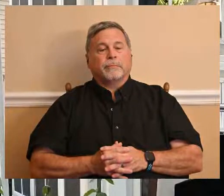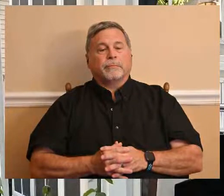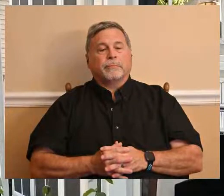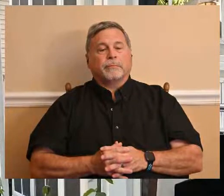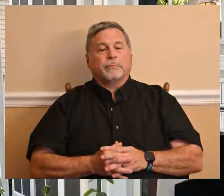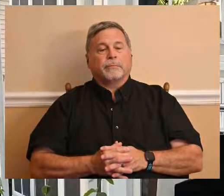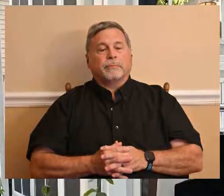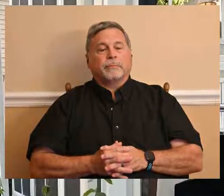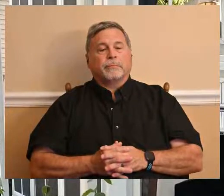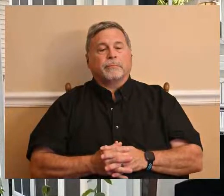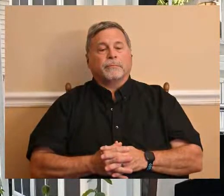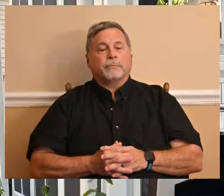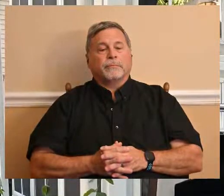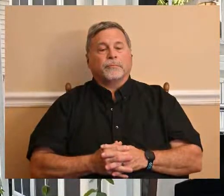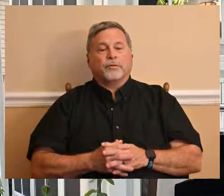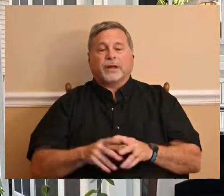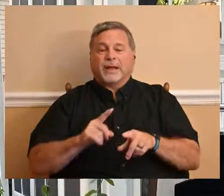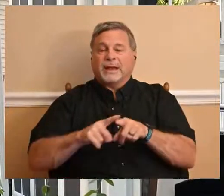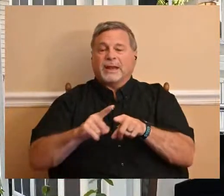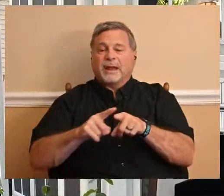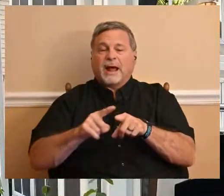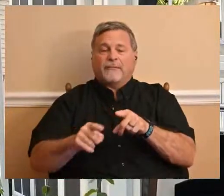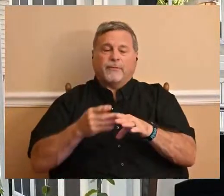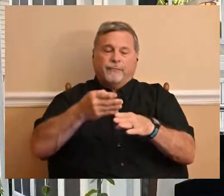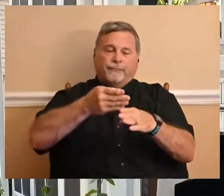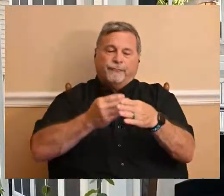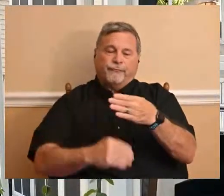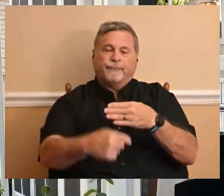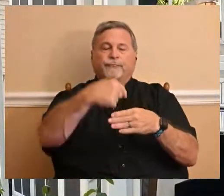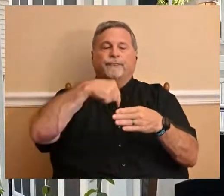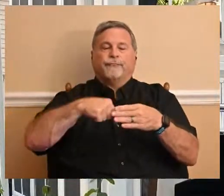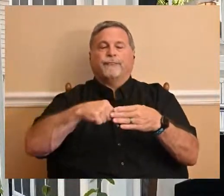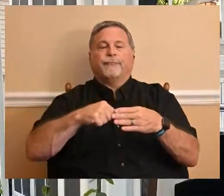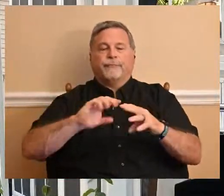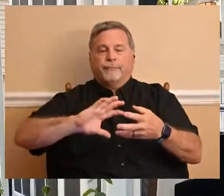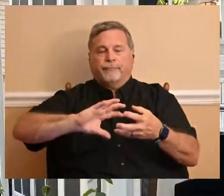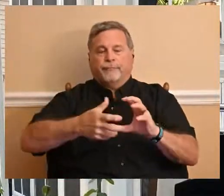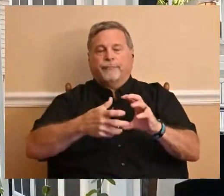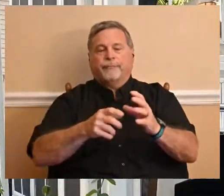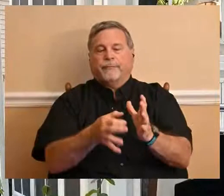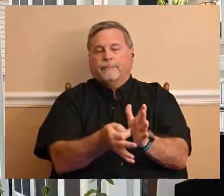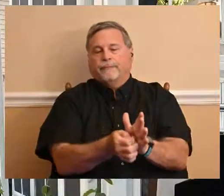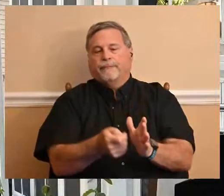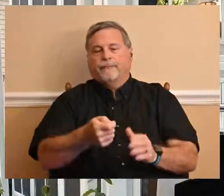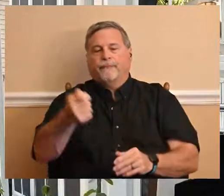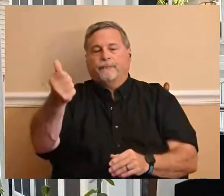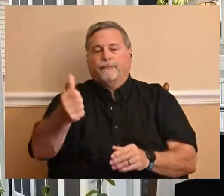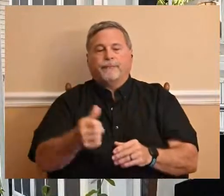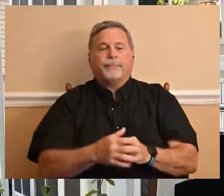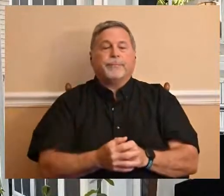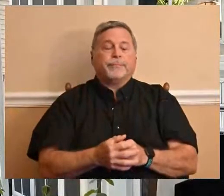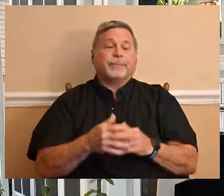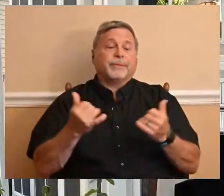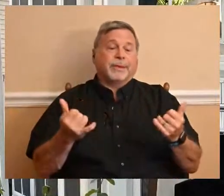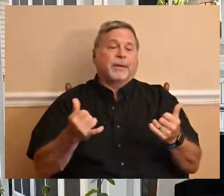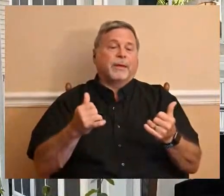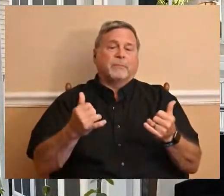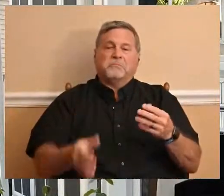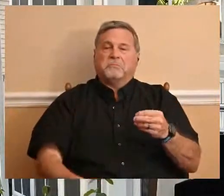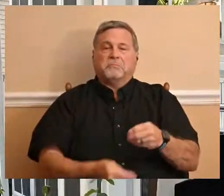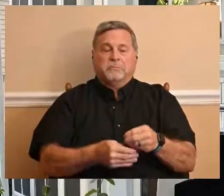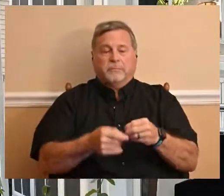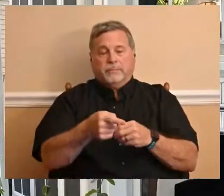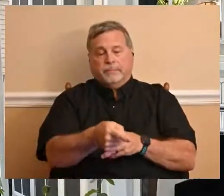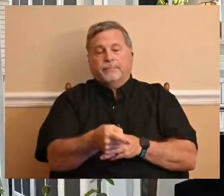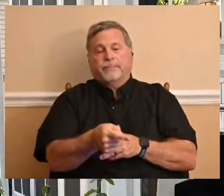Just running the knife down along the peach, grabbing the pit, pulling it out. Now, only thing you have to do with this